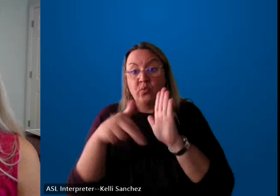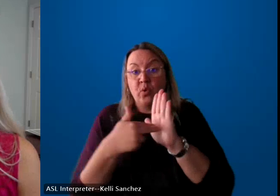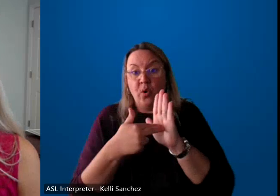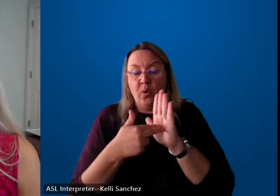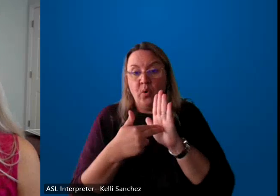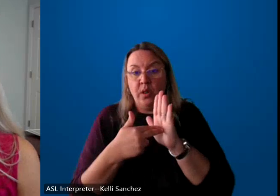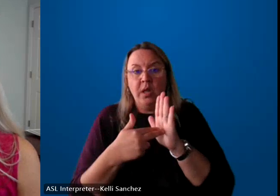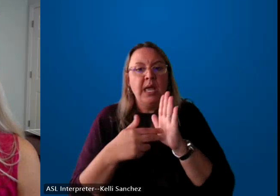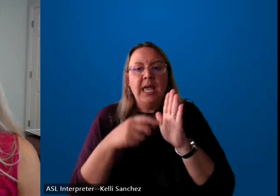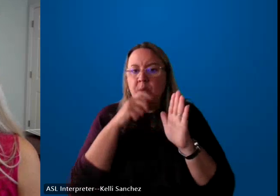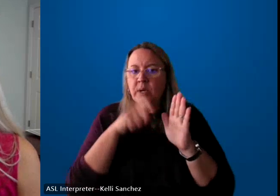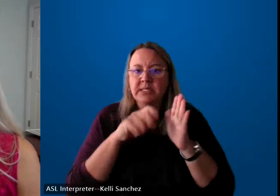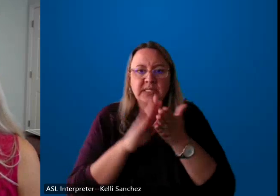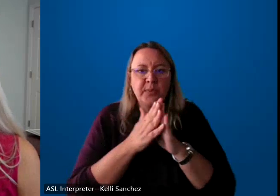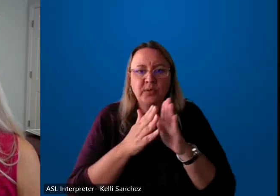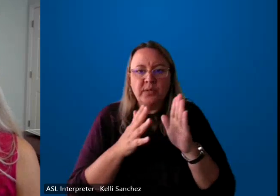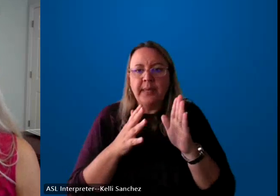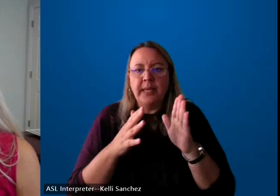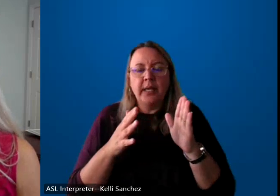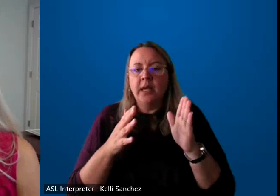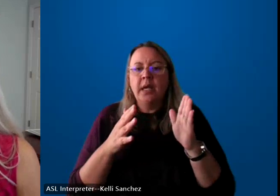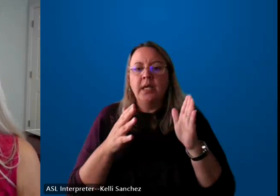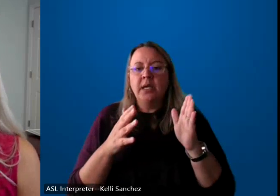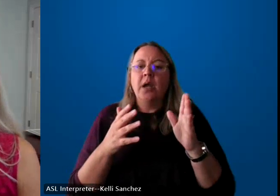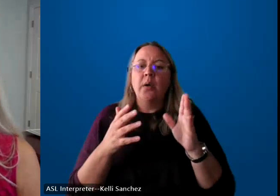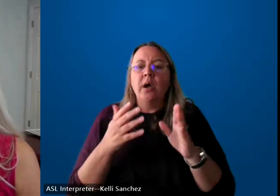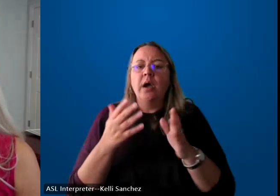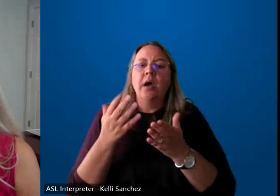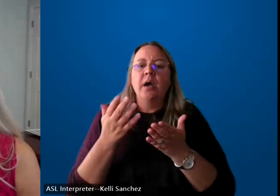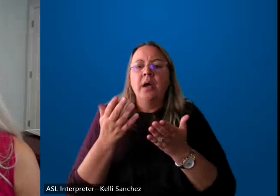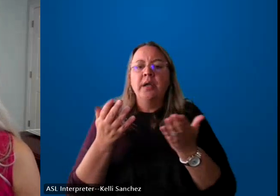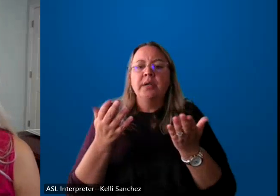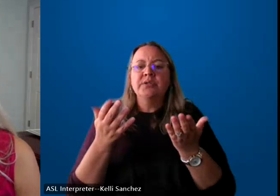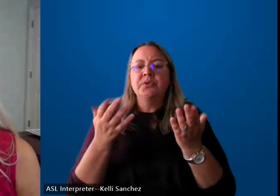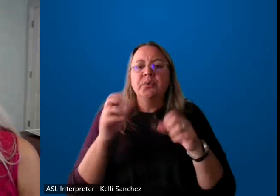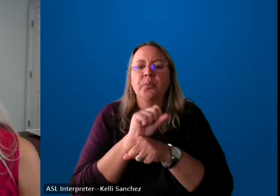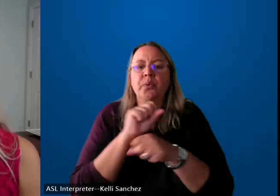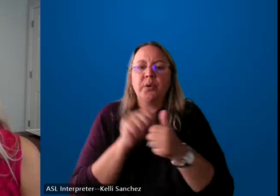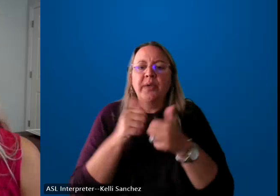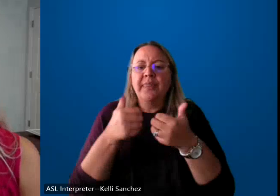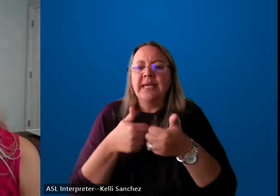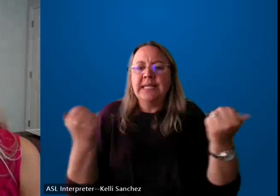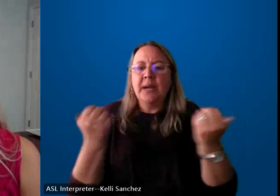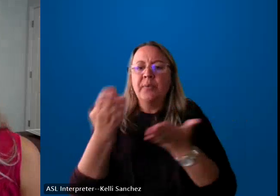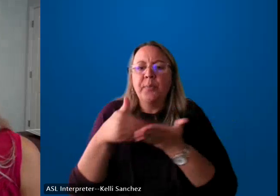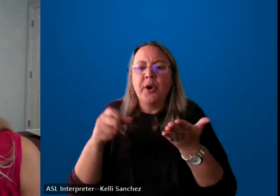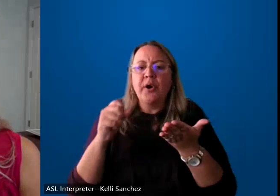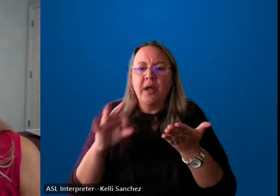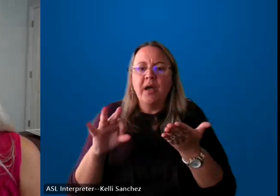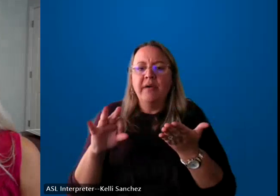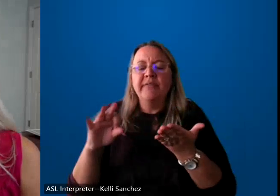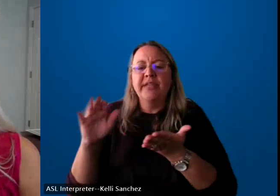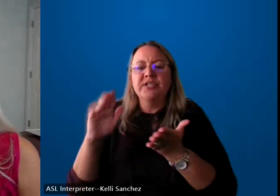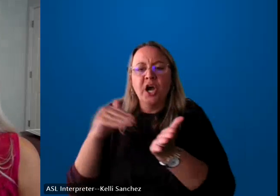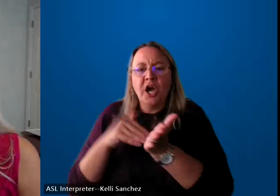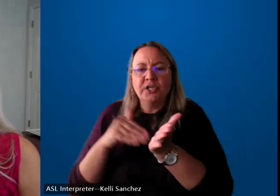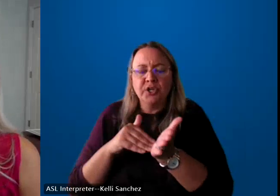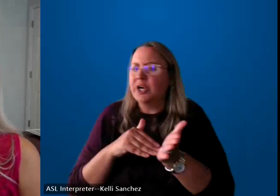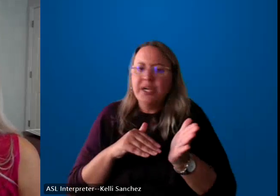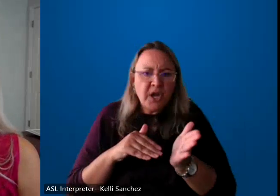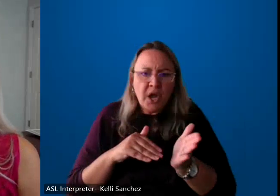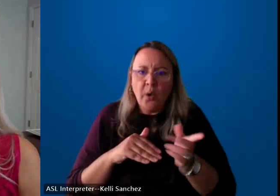to be an adjunct to clinical treatment and clinical modality. The value of the peer was the lived experience